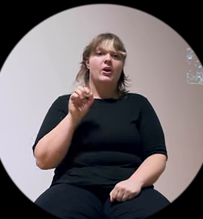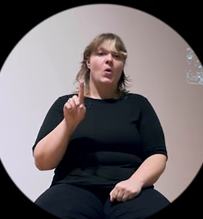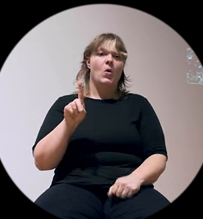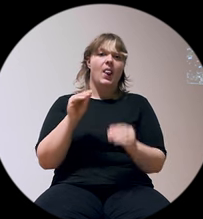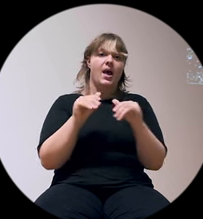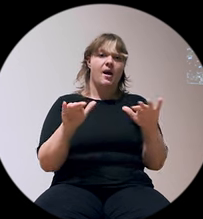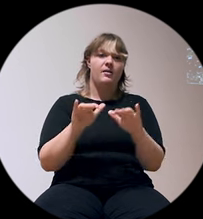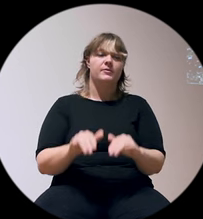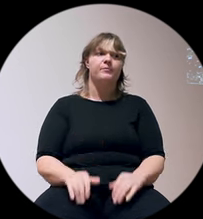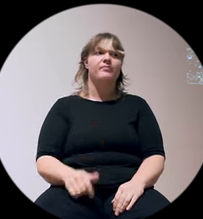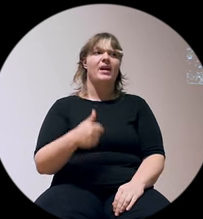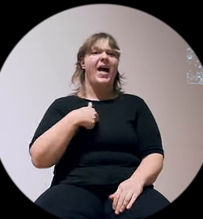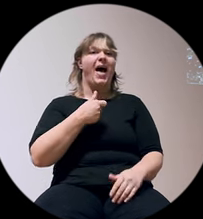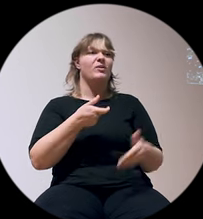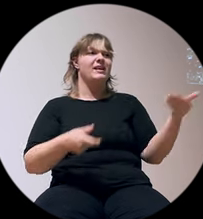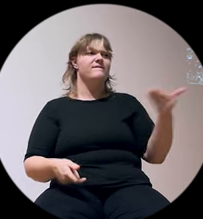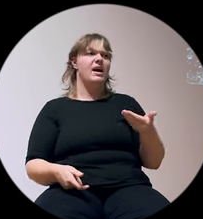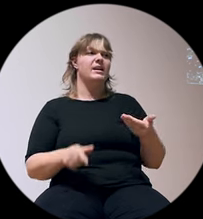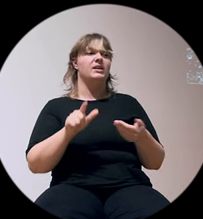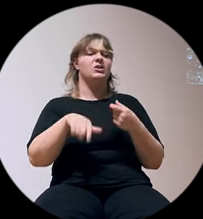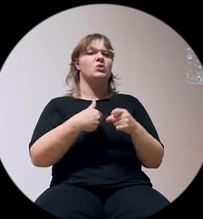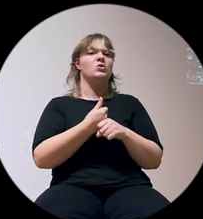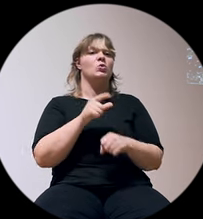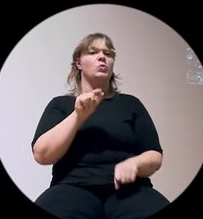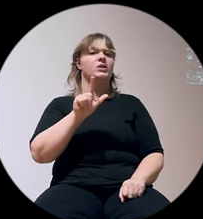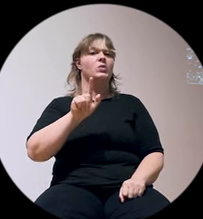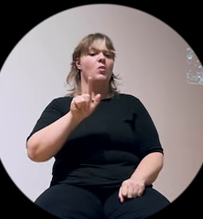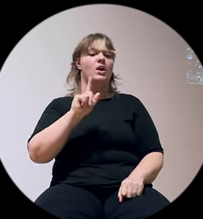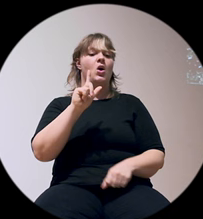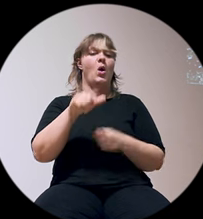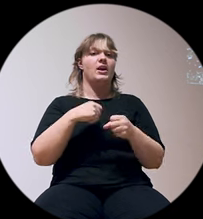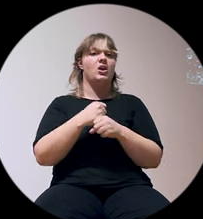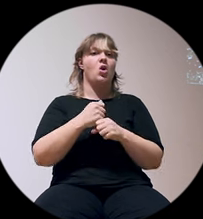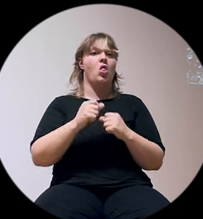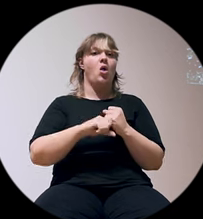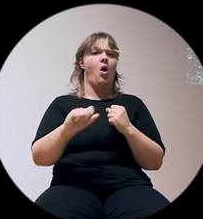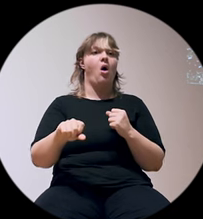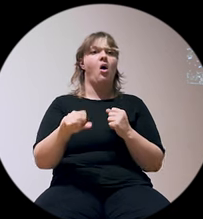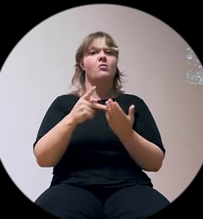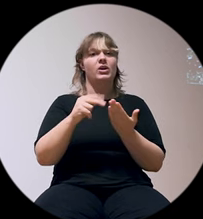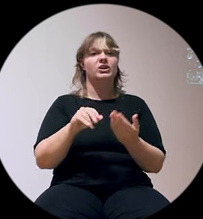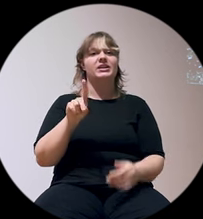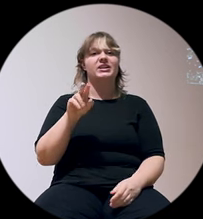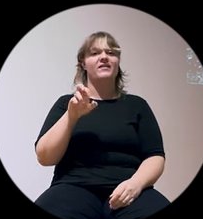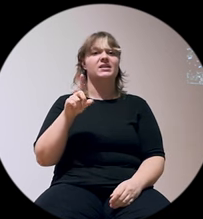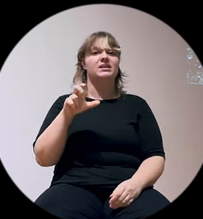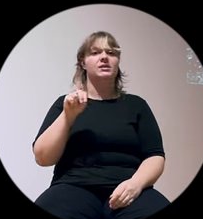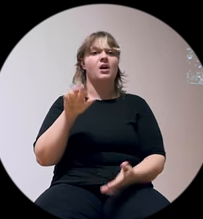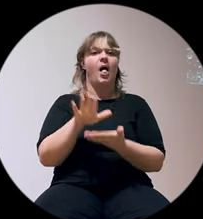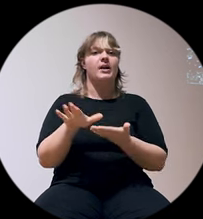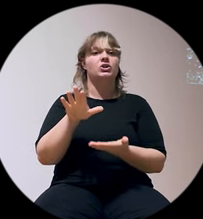I was invited in 21, I believe, to do a year-long project at Davidson College in North Carolina.